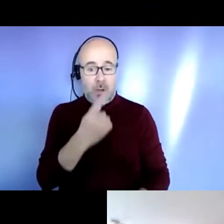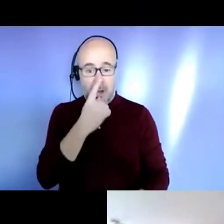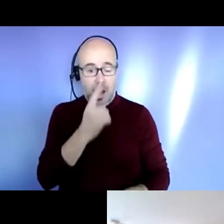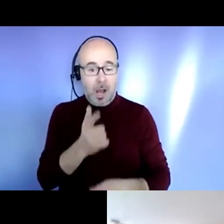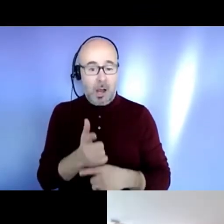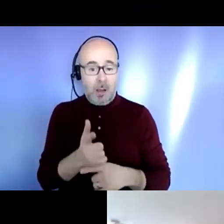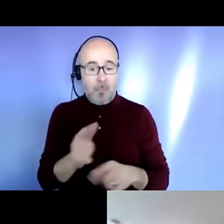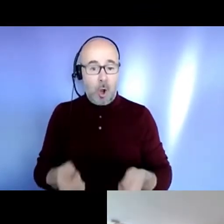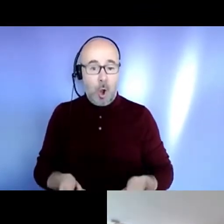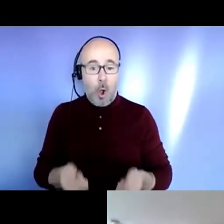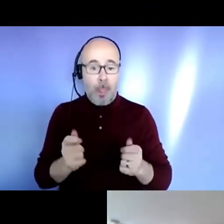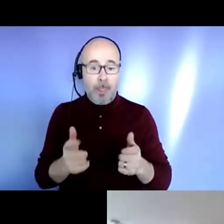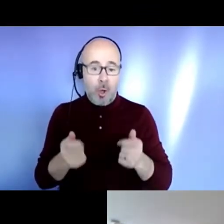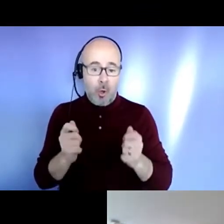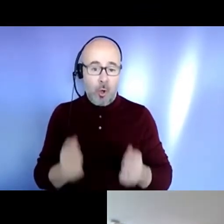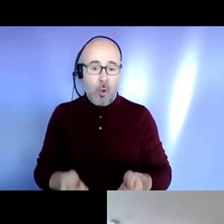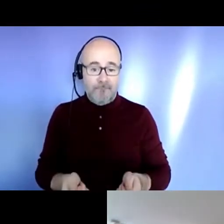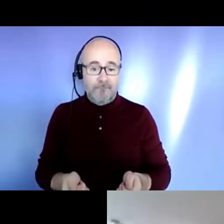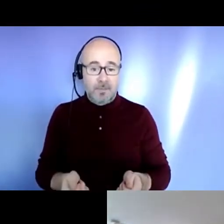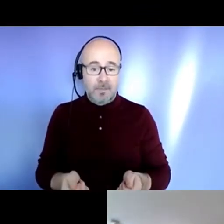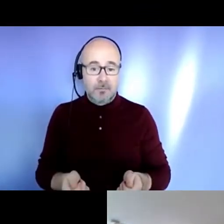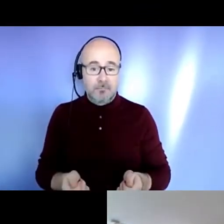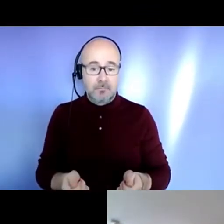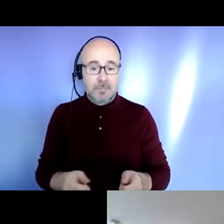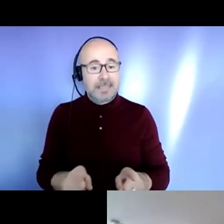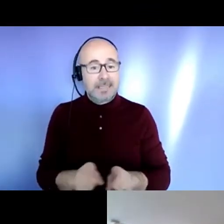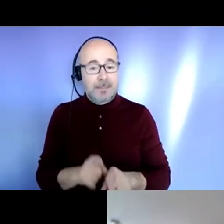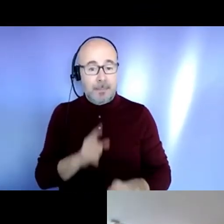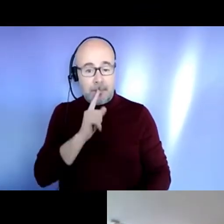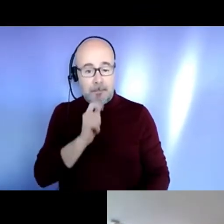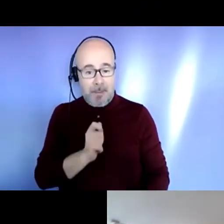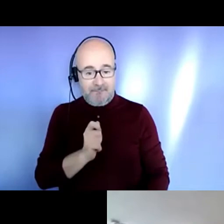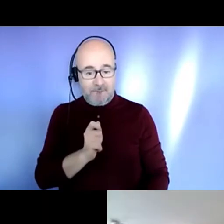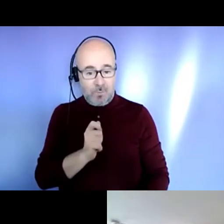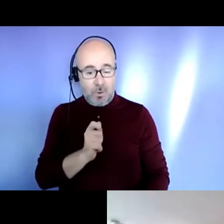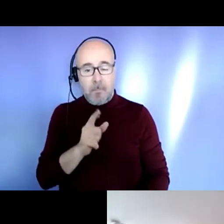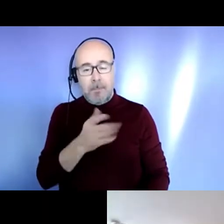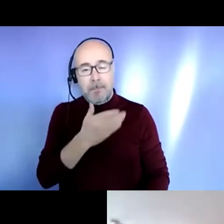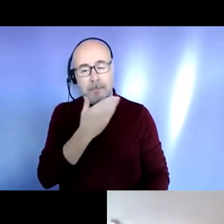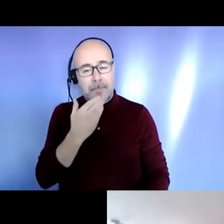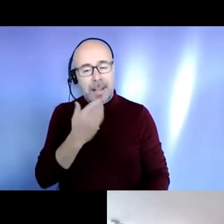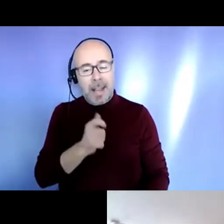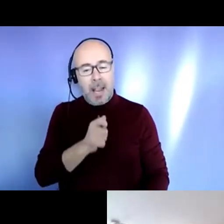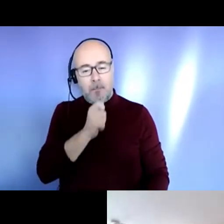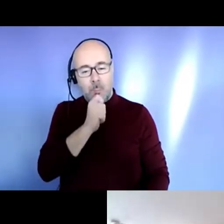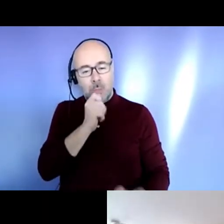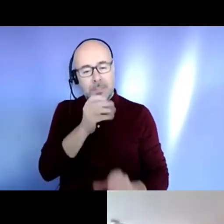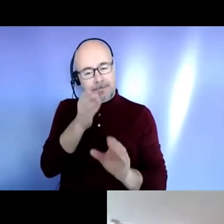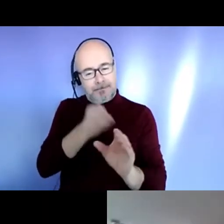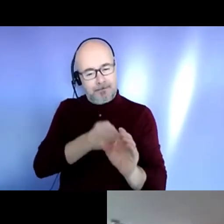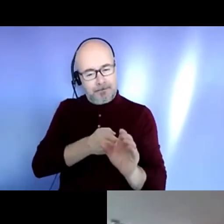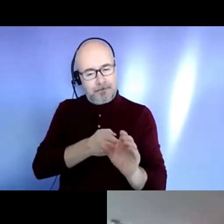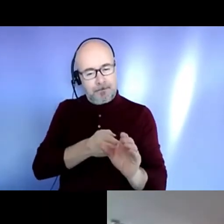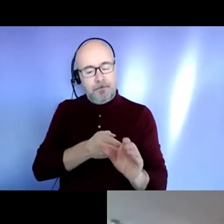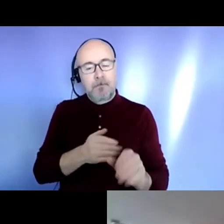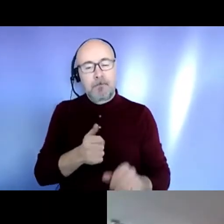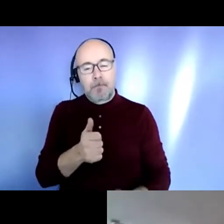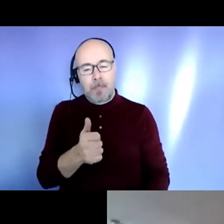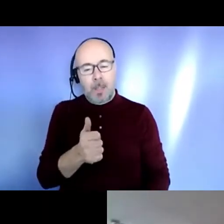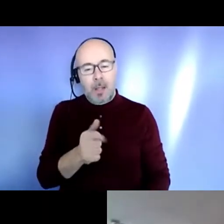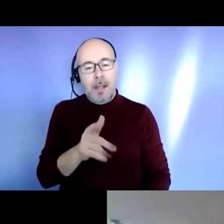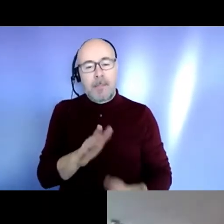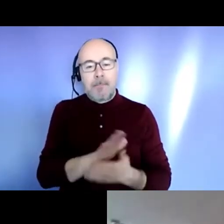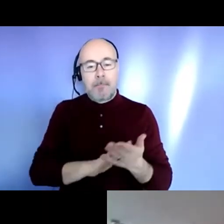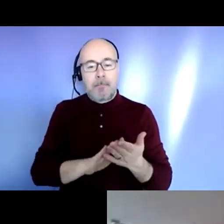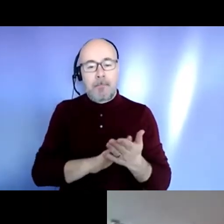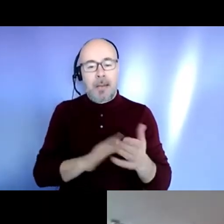as your microphone. But could I ask that everyone keeps themselves on mute unless you're invited to speak? This will help us cut down